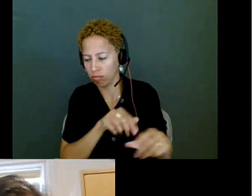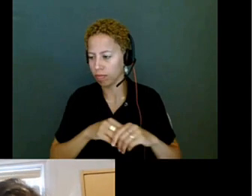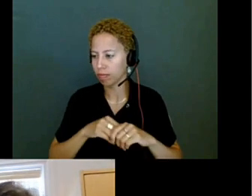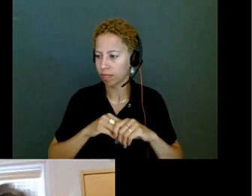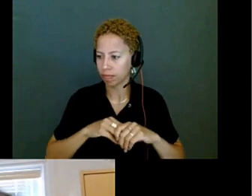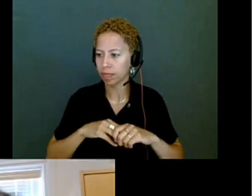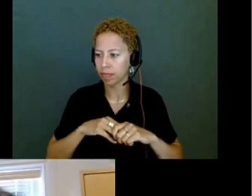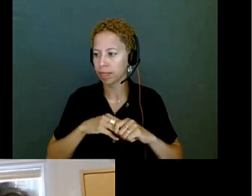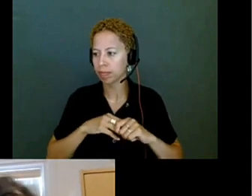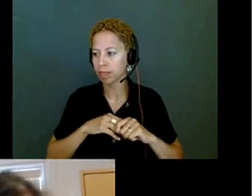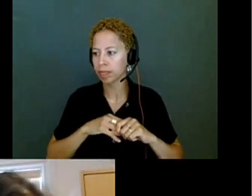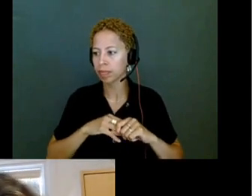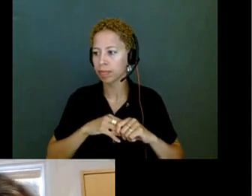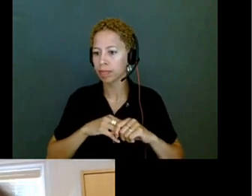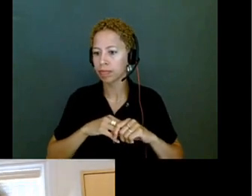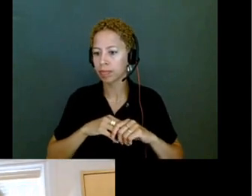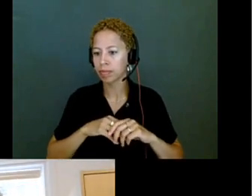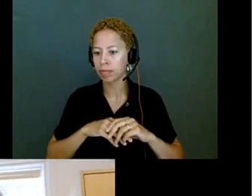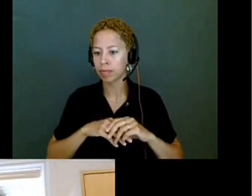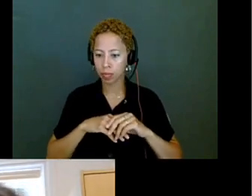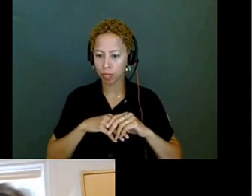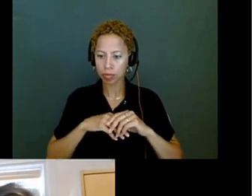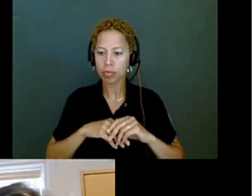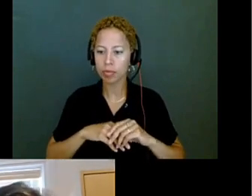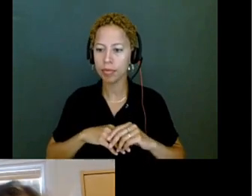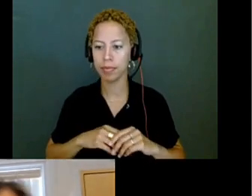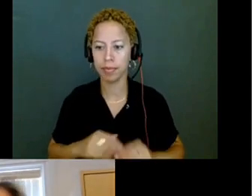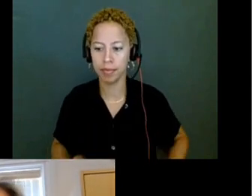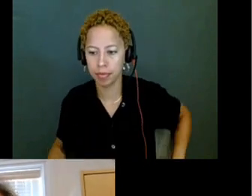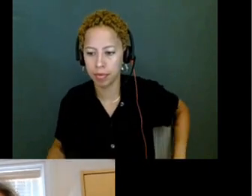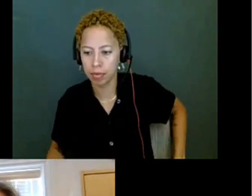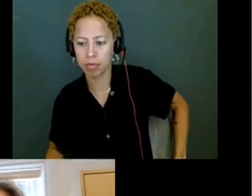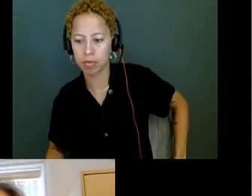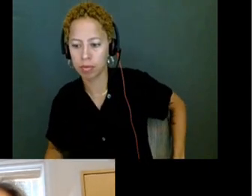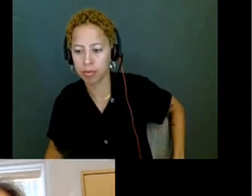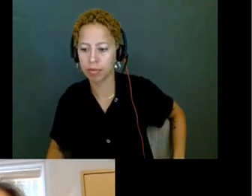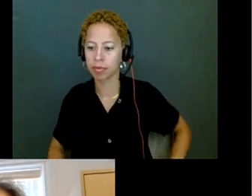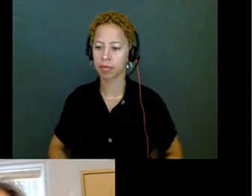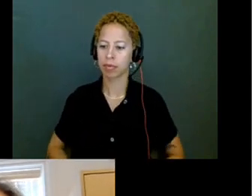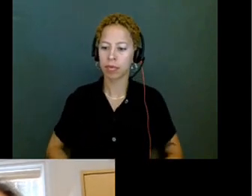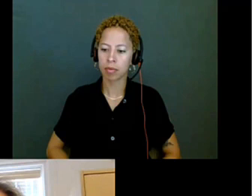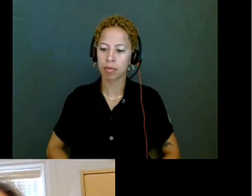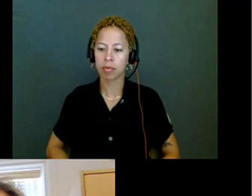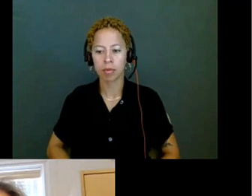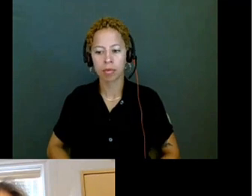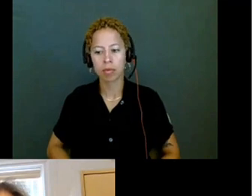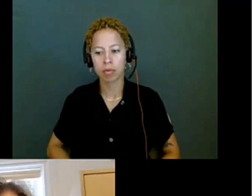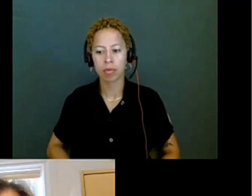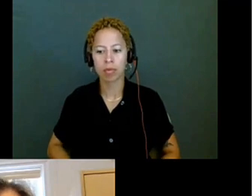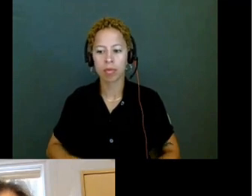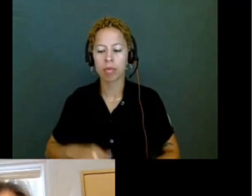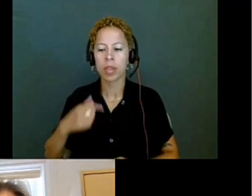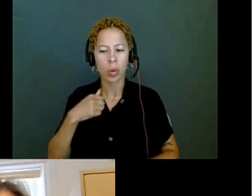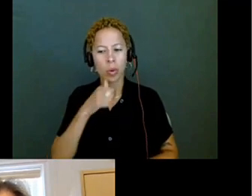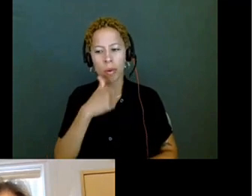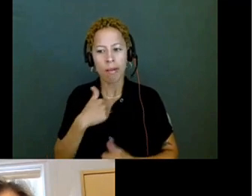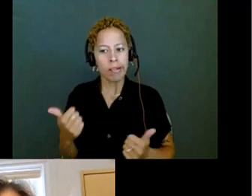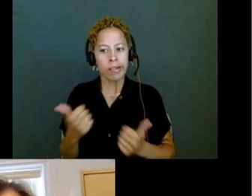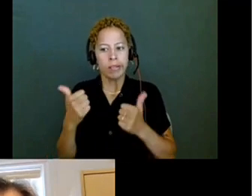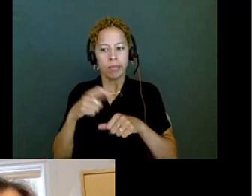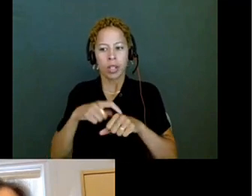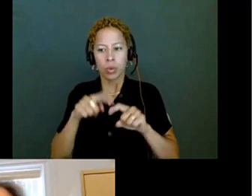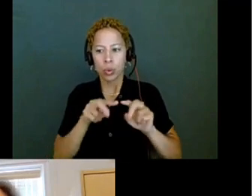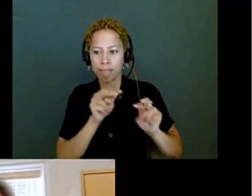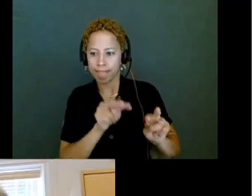We did at one point, so some of the lessons we learned, we don't have time to monitor the communication in here like some people